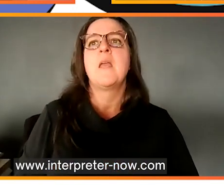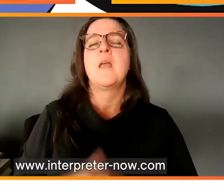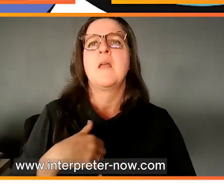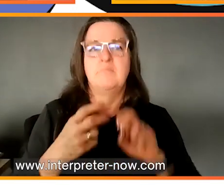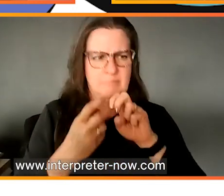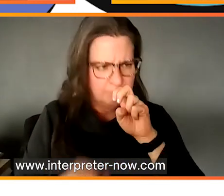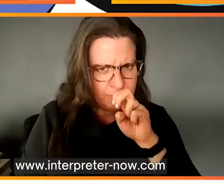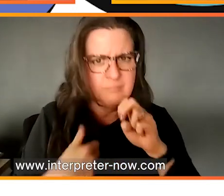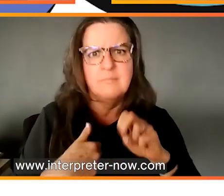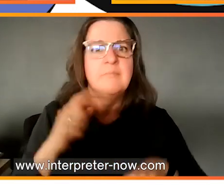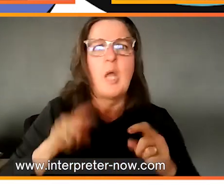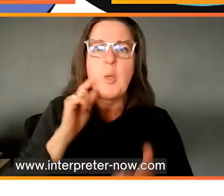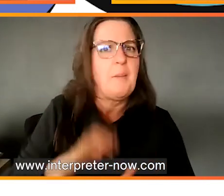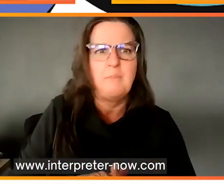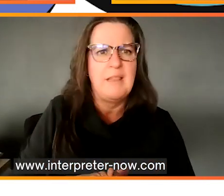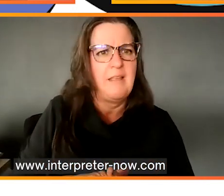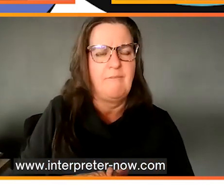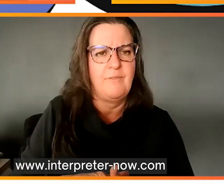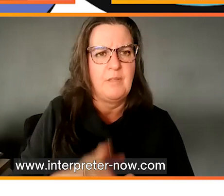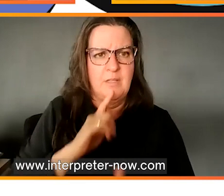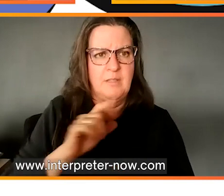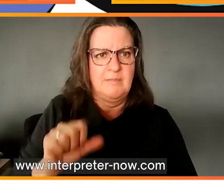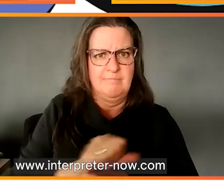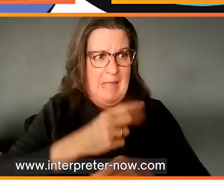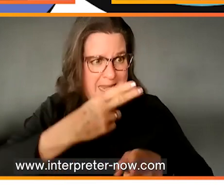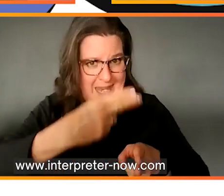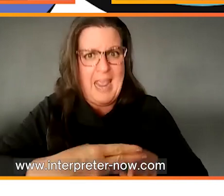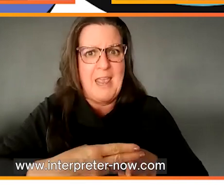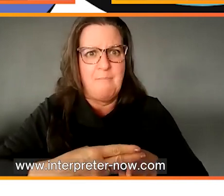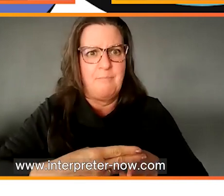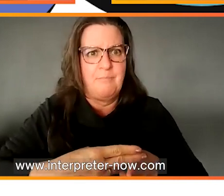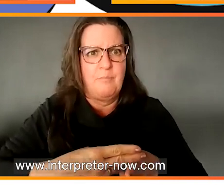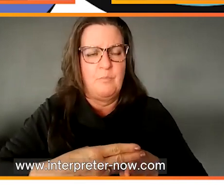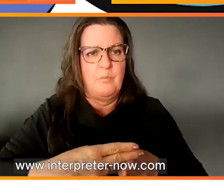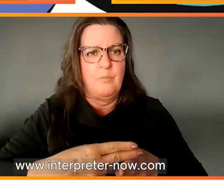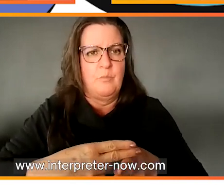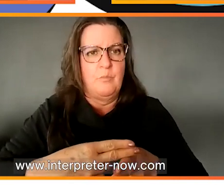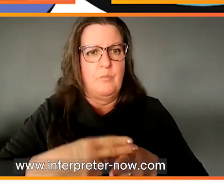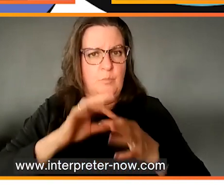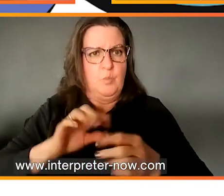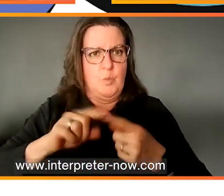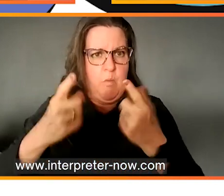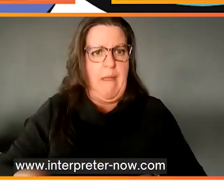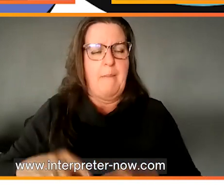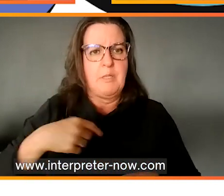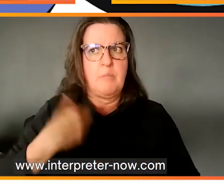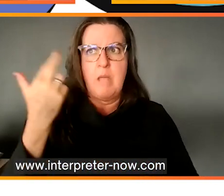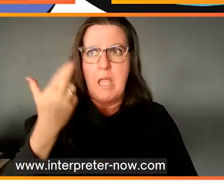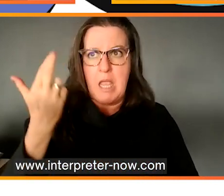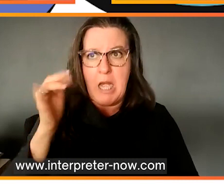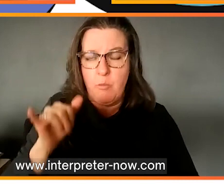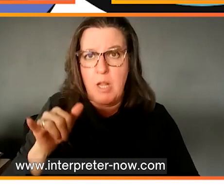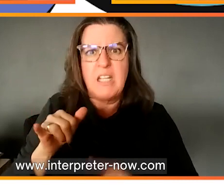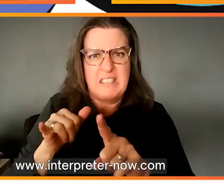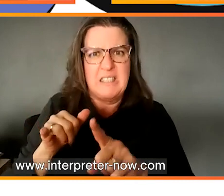Wow. And I did that after, much interaction, a lot of conversations, both